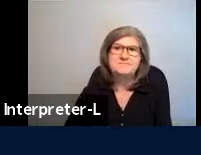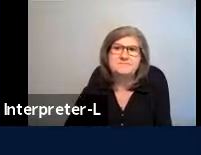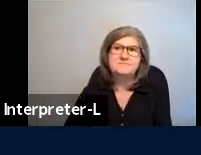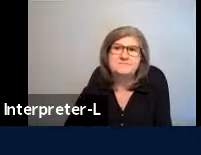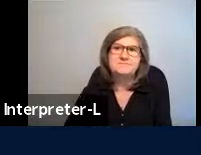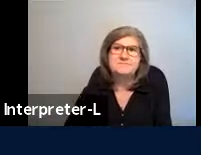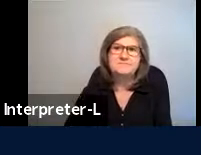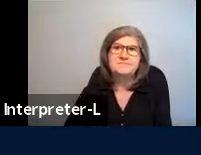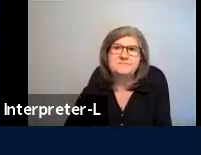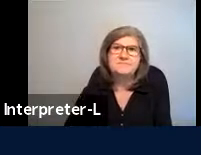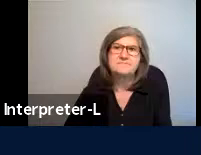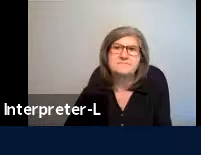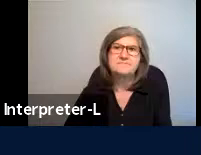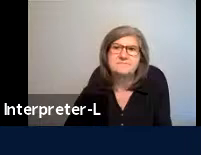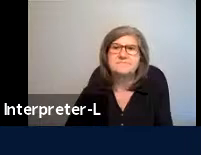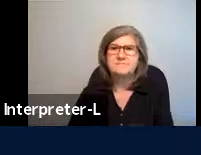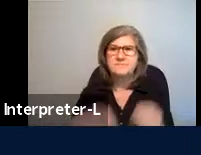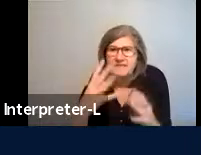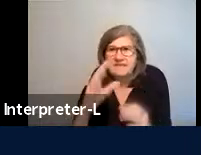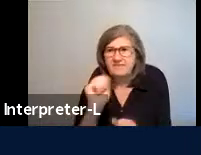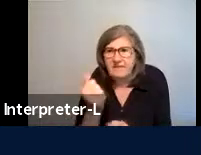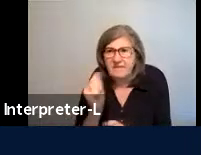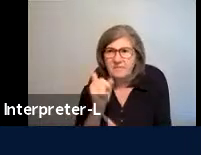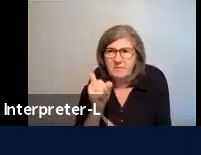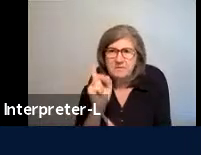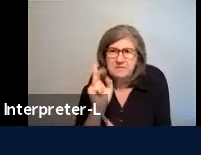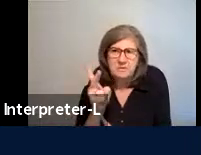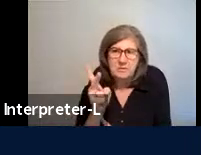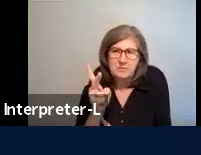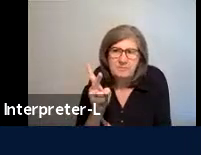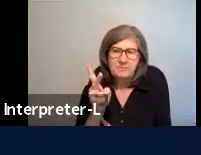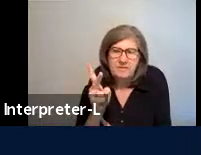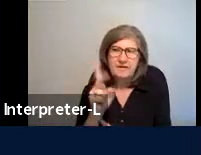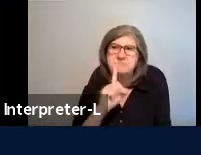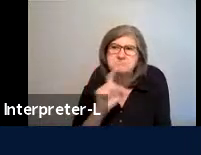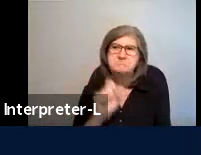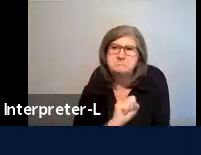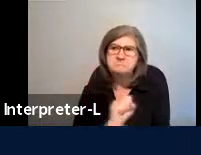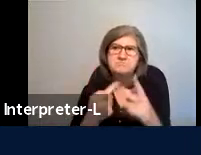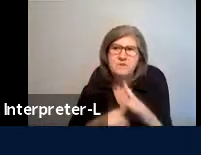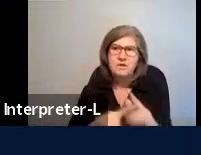I was going to give it just another minute or so to start promptly at 1.